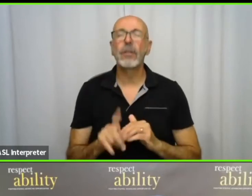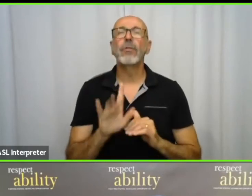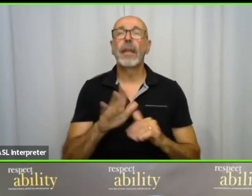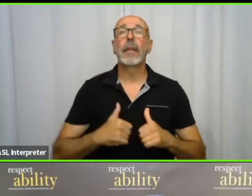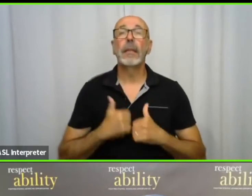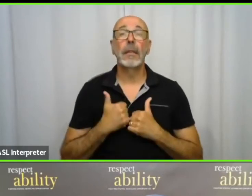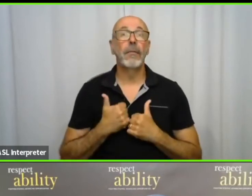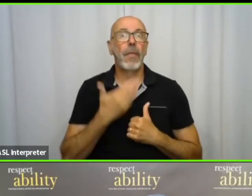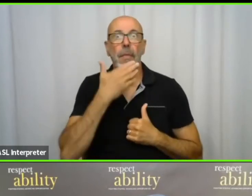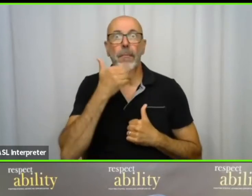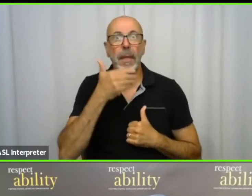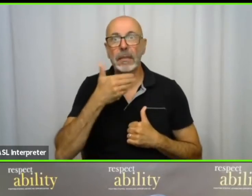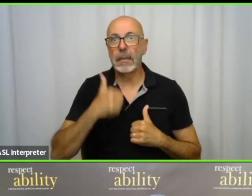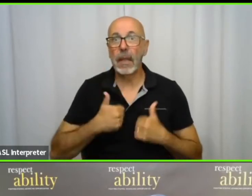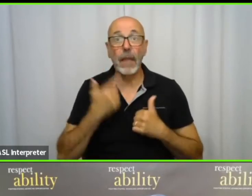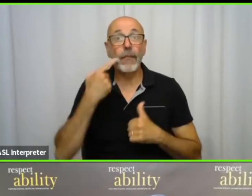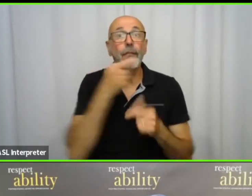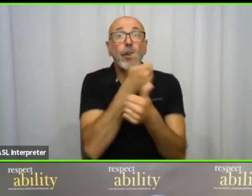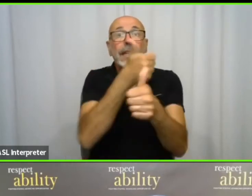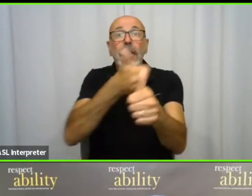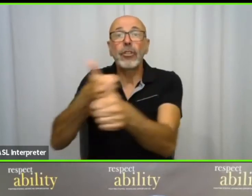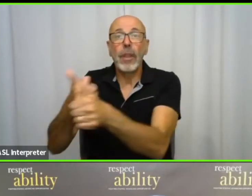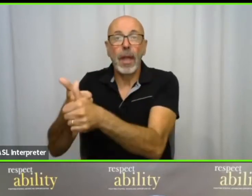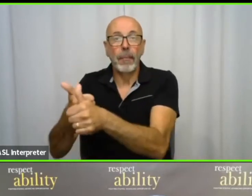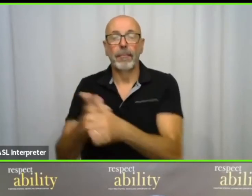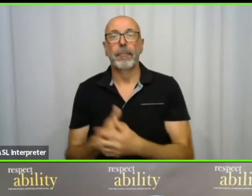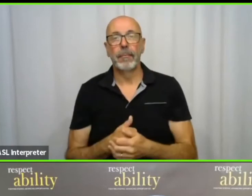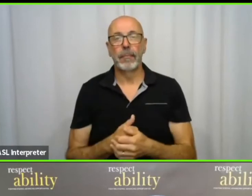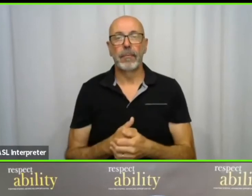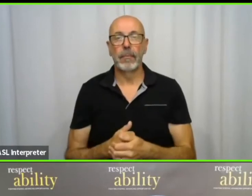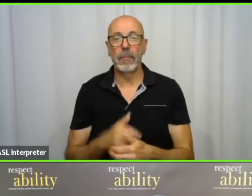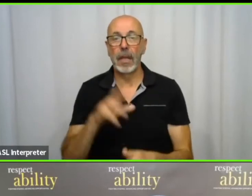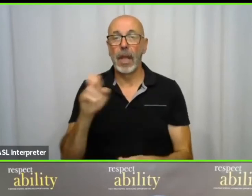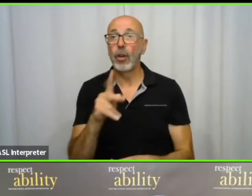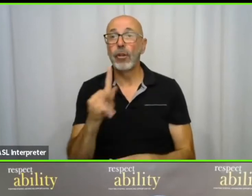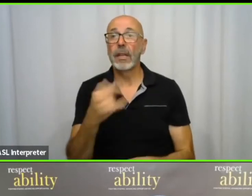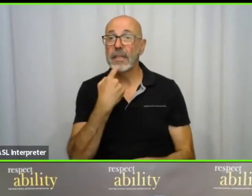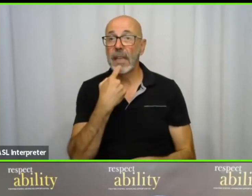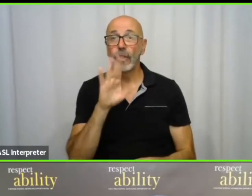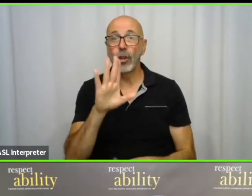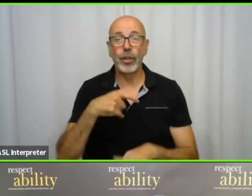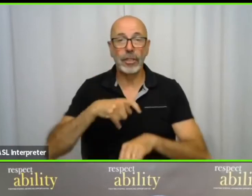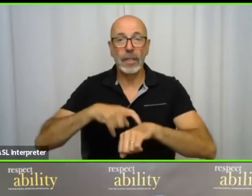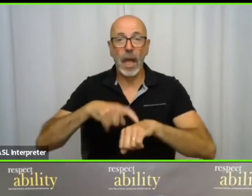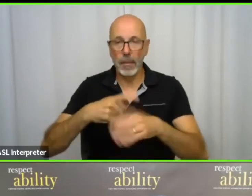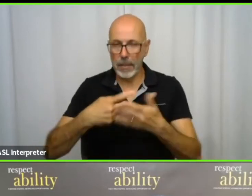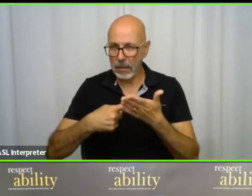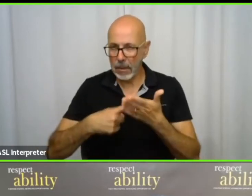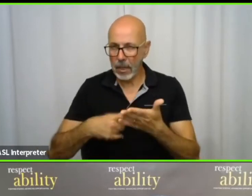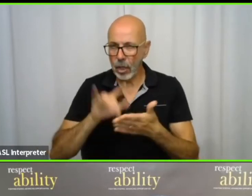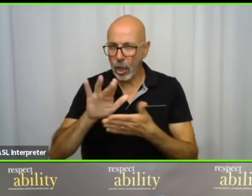best life for them. Erica discusses her time as